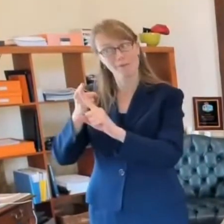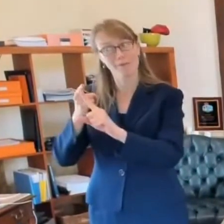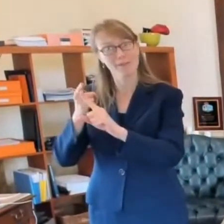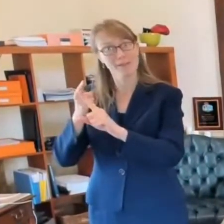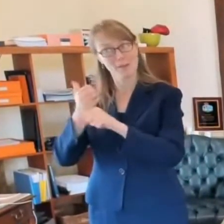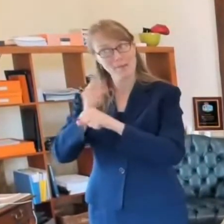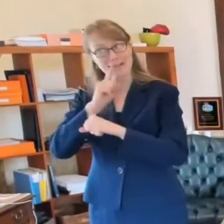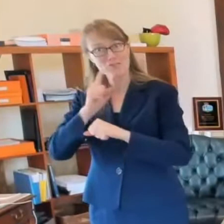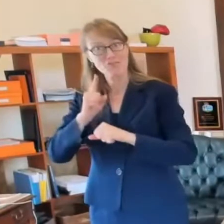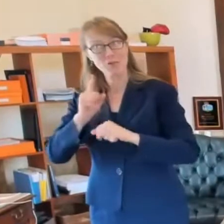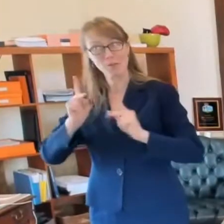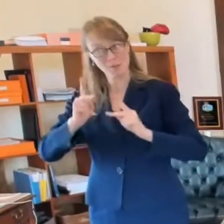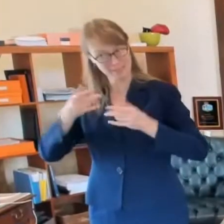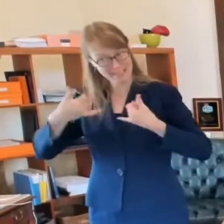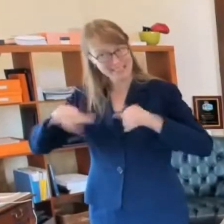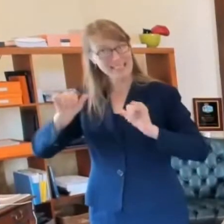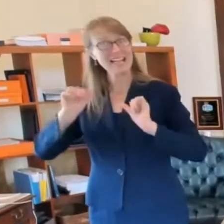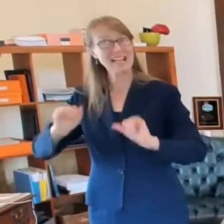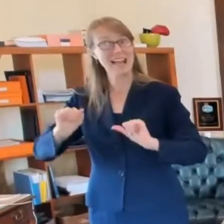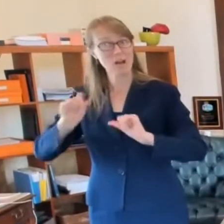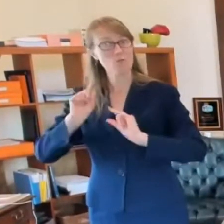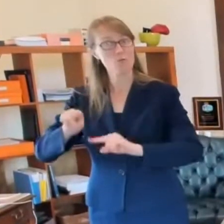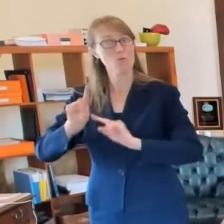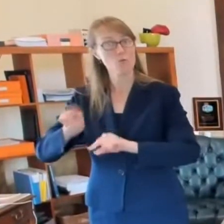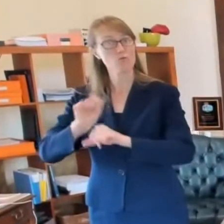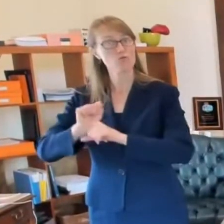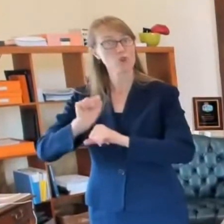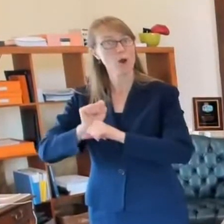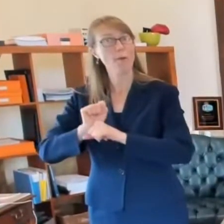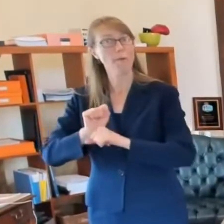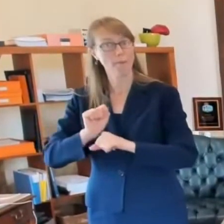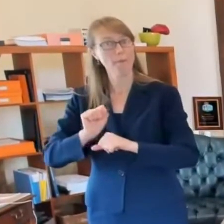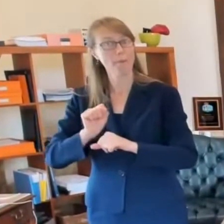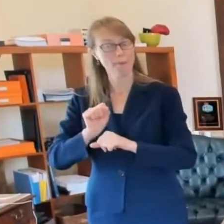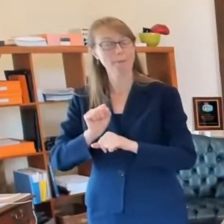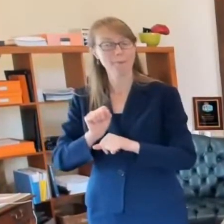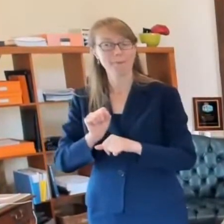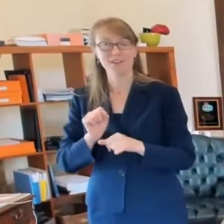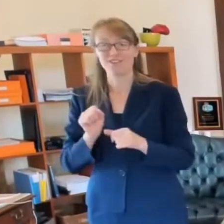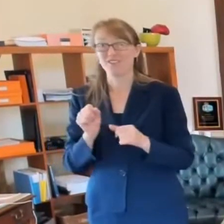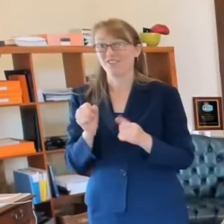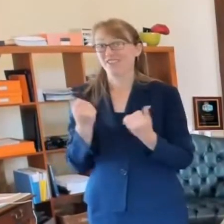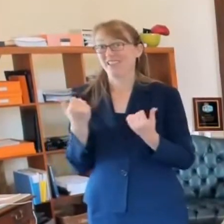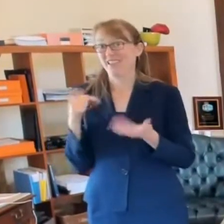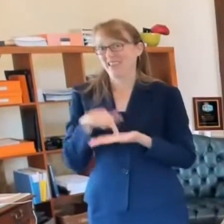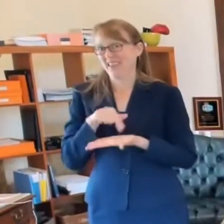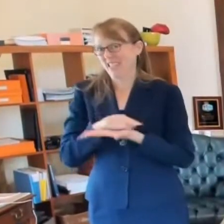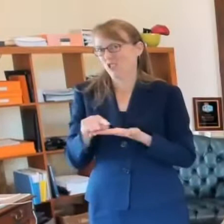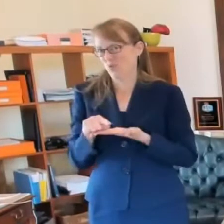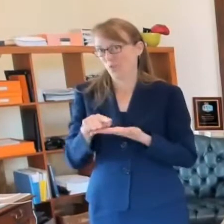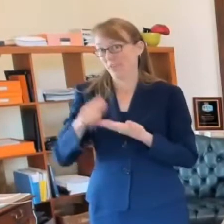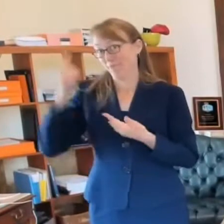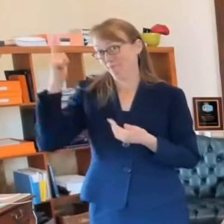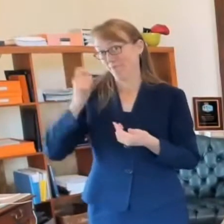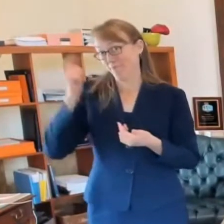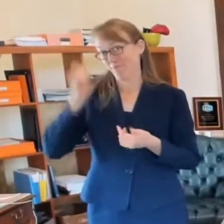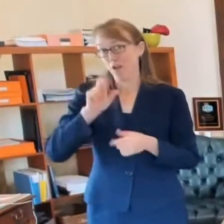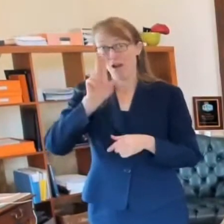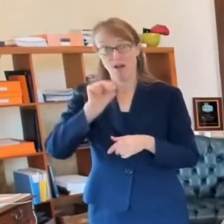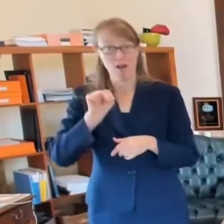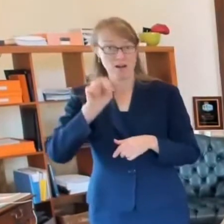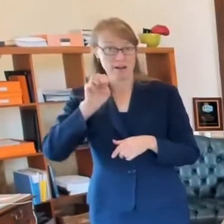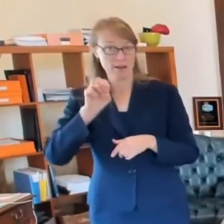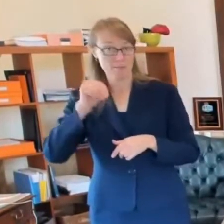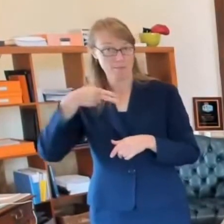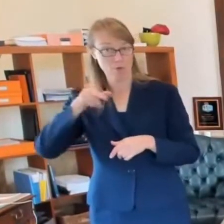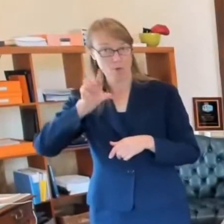today, yesterday I think it was, is when the federal unemployment ended for people. That was the additional